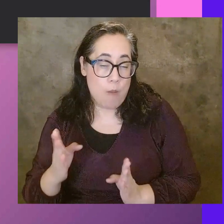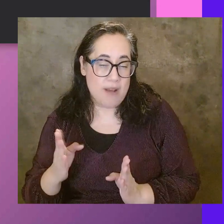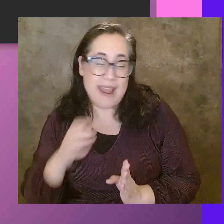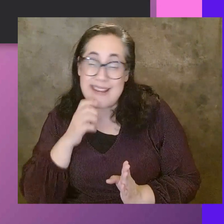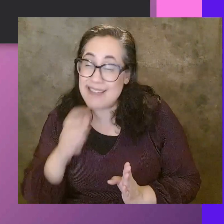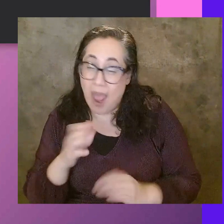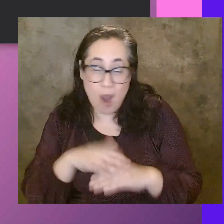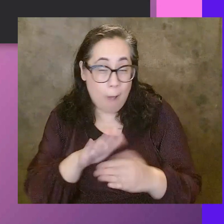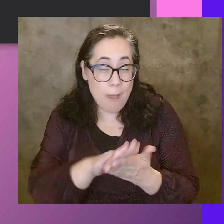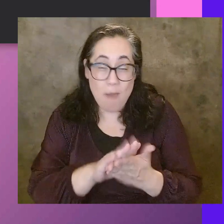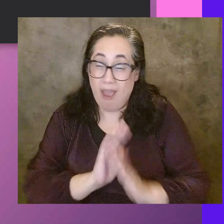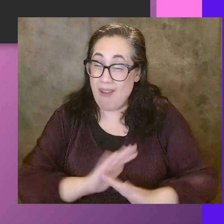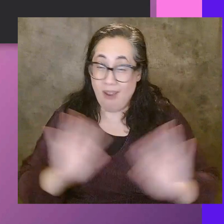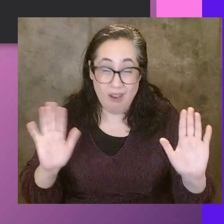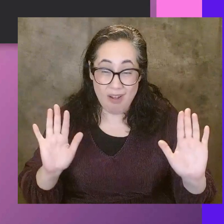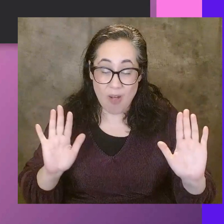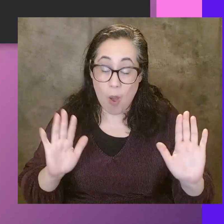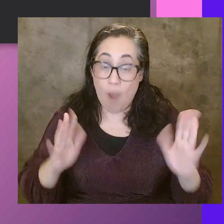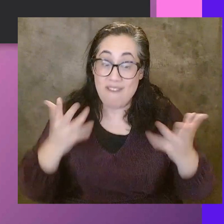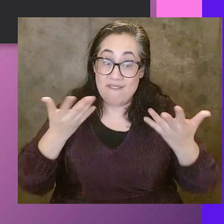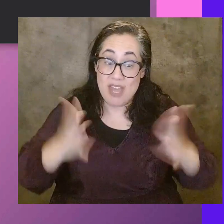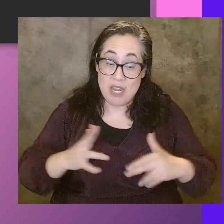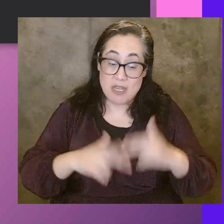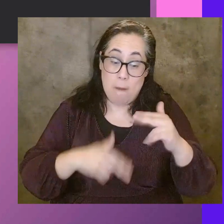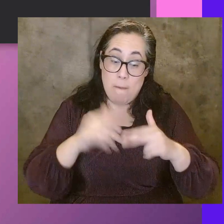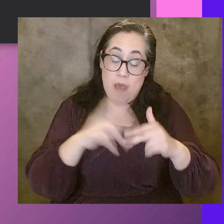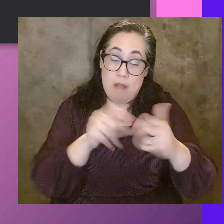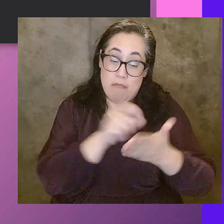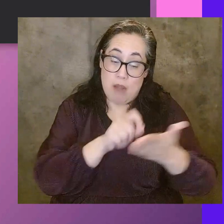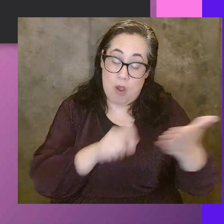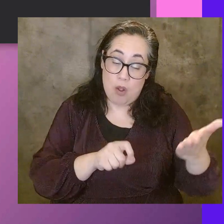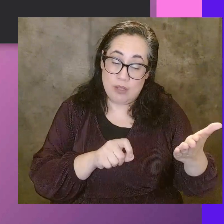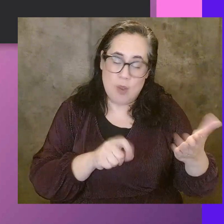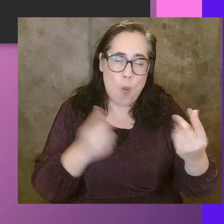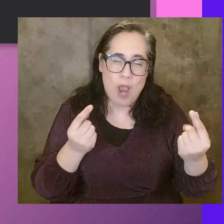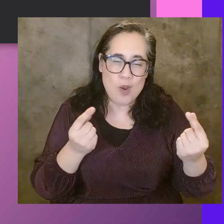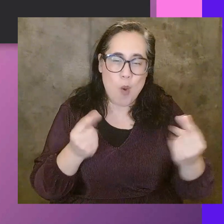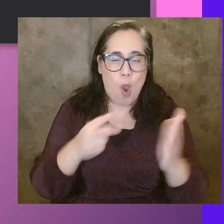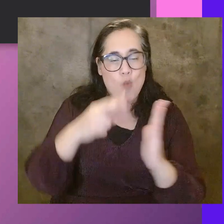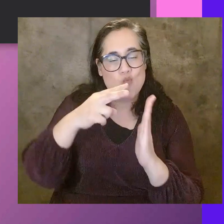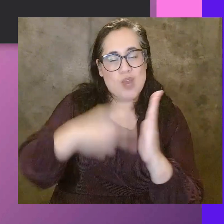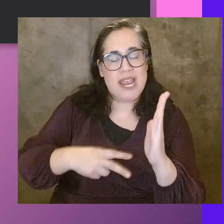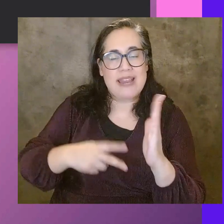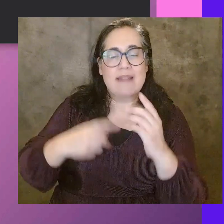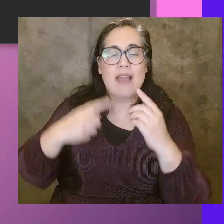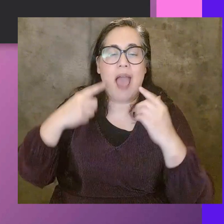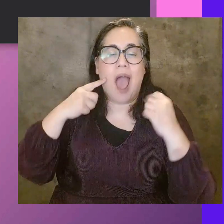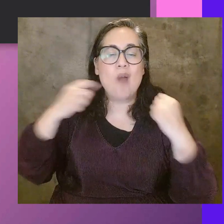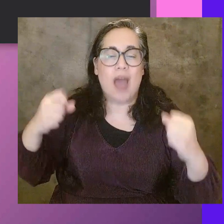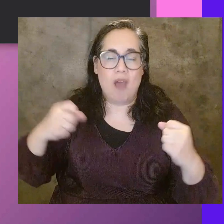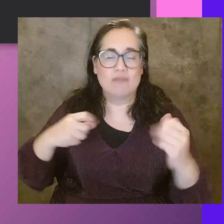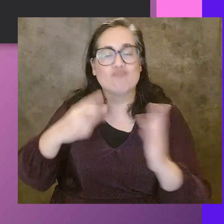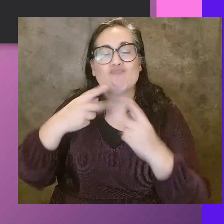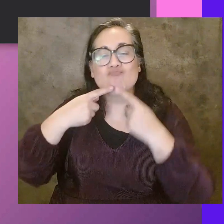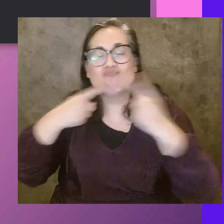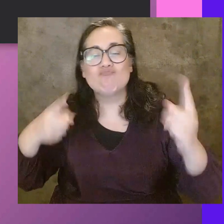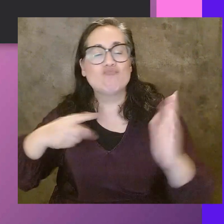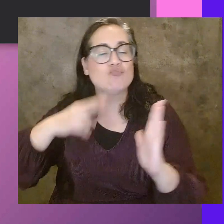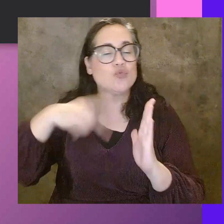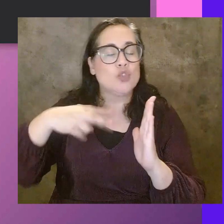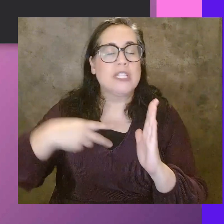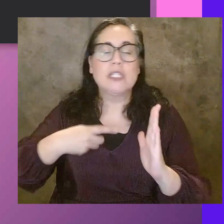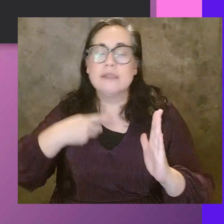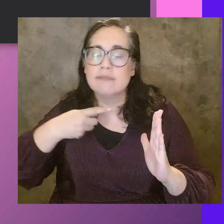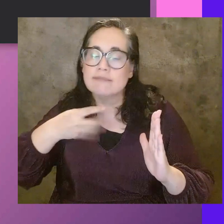One part of my preparation isn't on paper at all. Once I've built my notes, I read them aloud. I